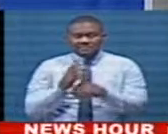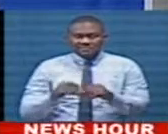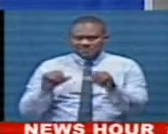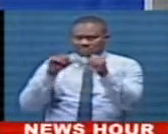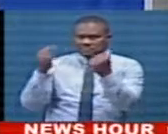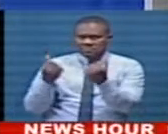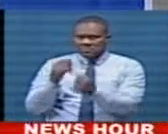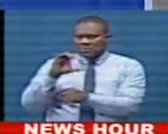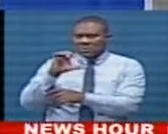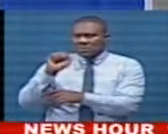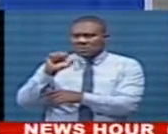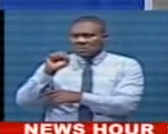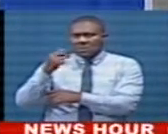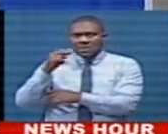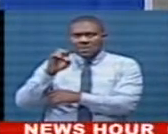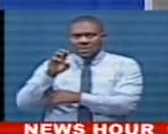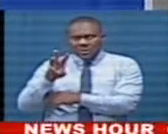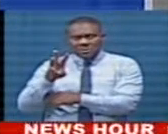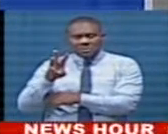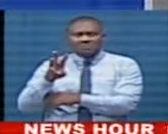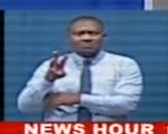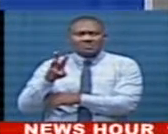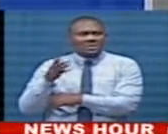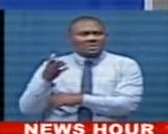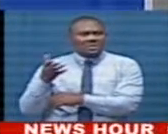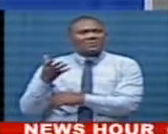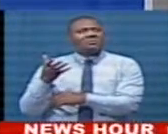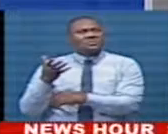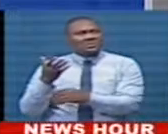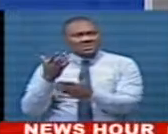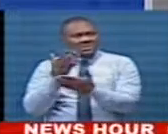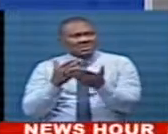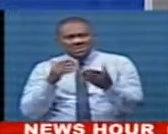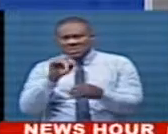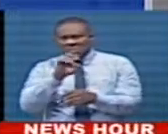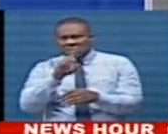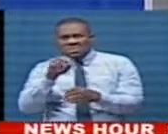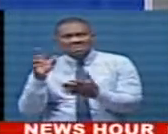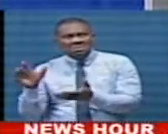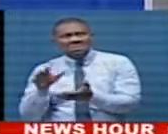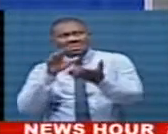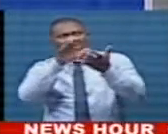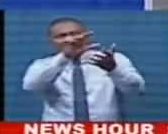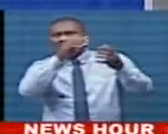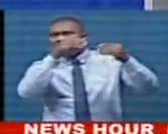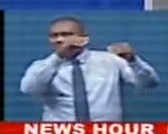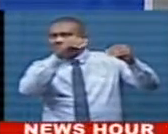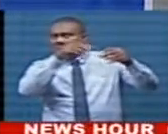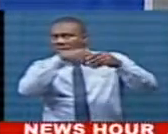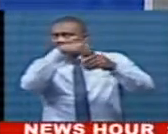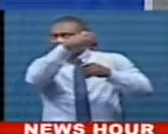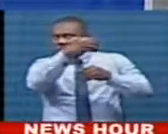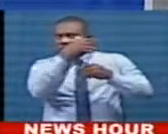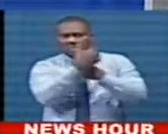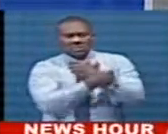The Association of Cashew Processors Ghana wants the government to completely ban the export of raw cashew nuts in the country. According to them,